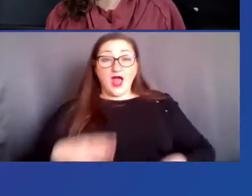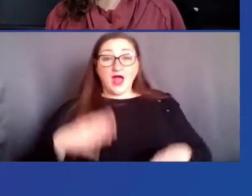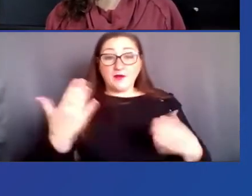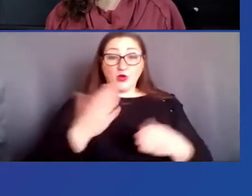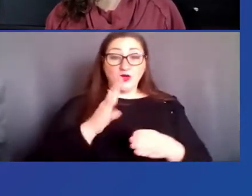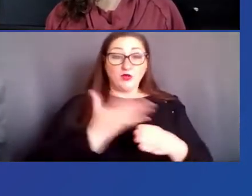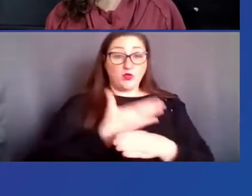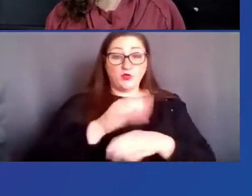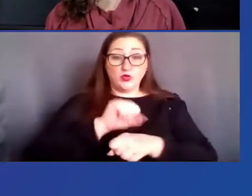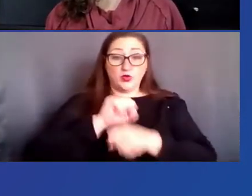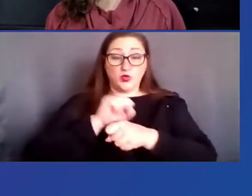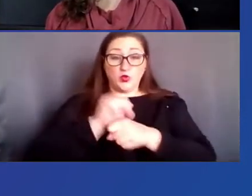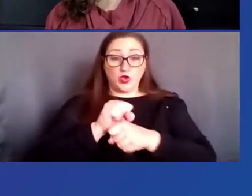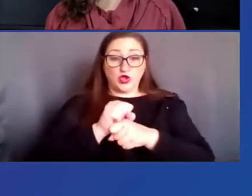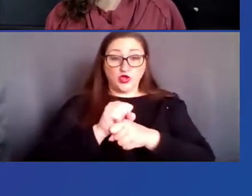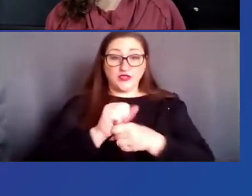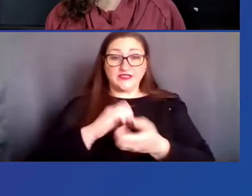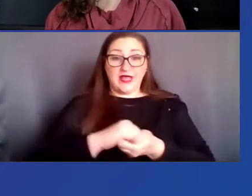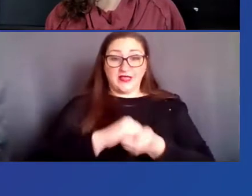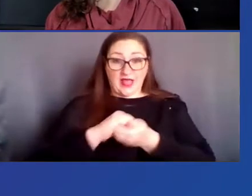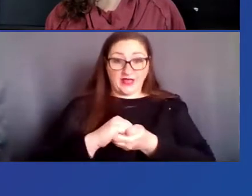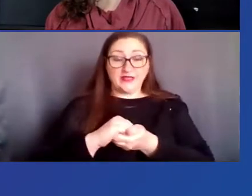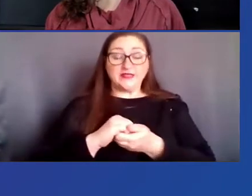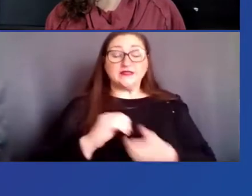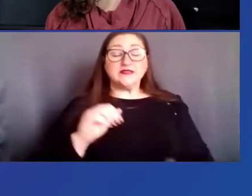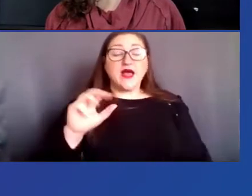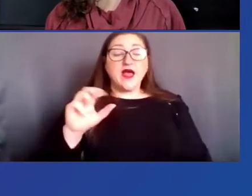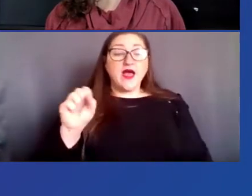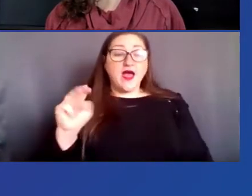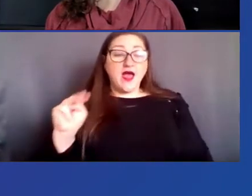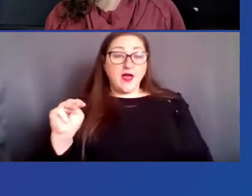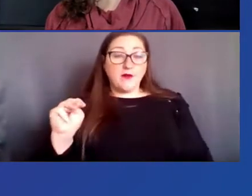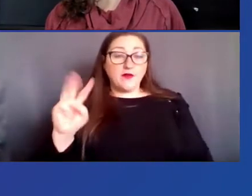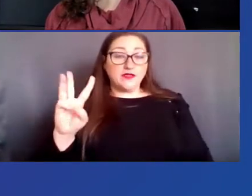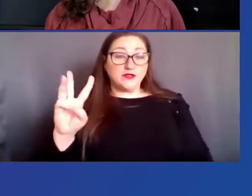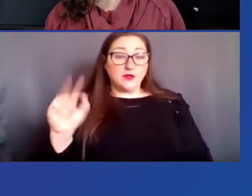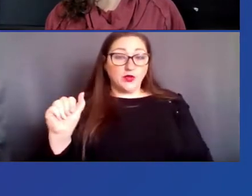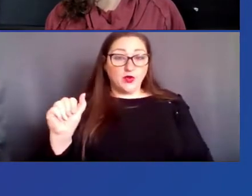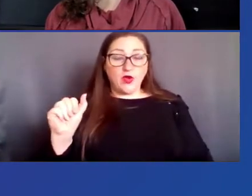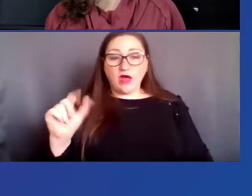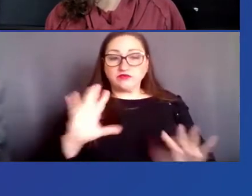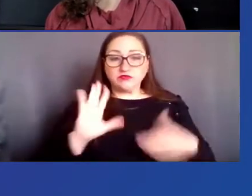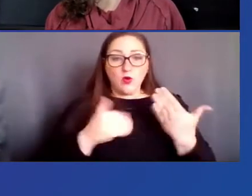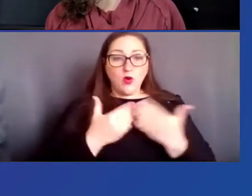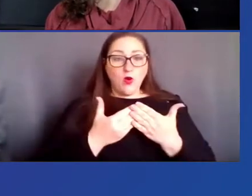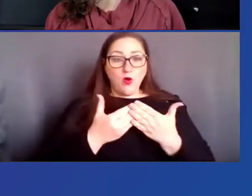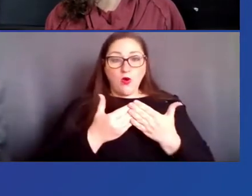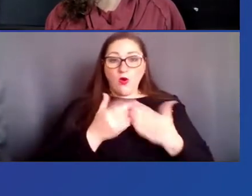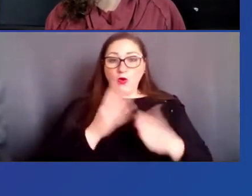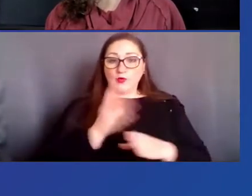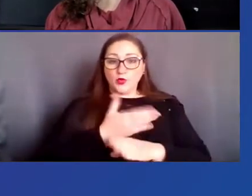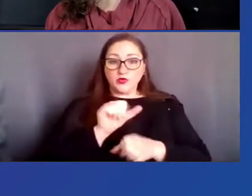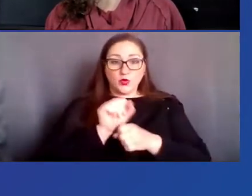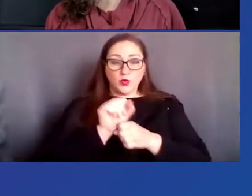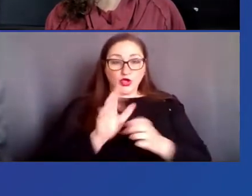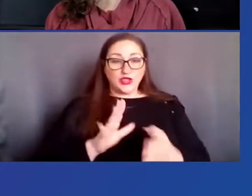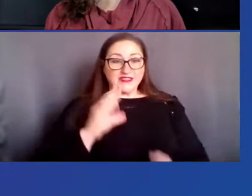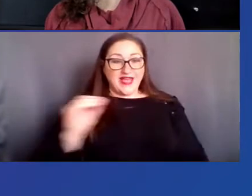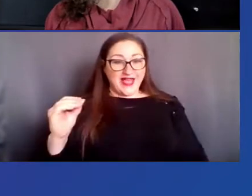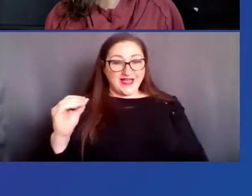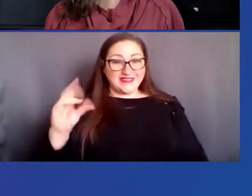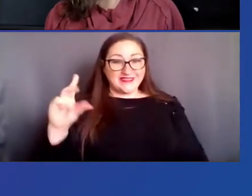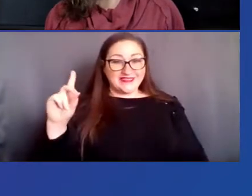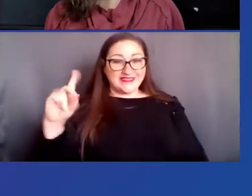an organization made up entirely of music workers and DJs.